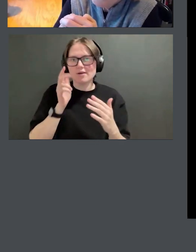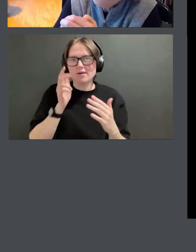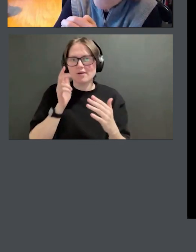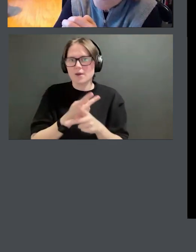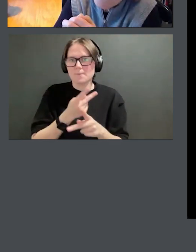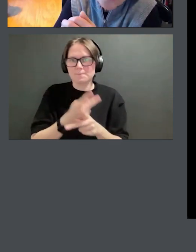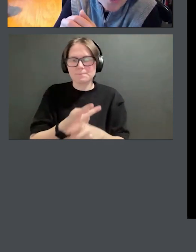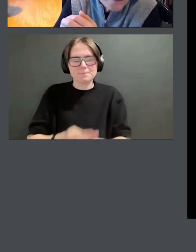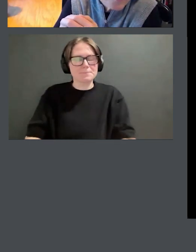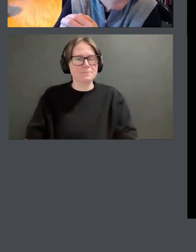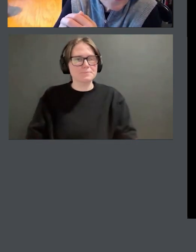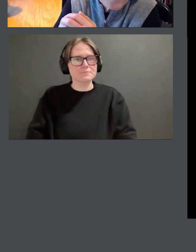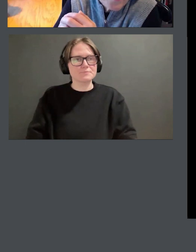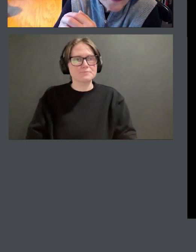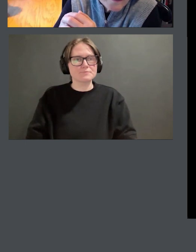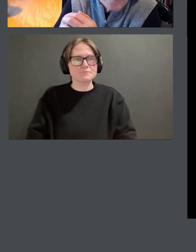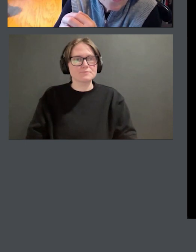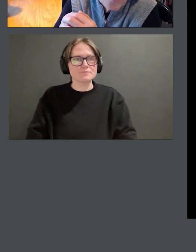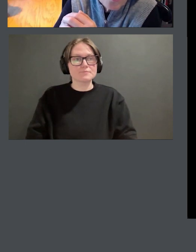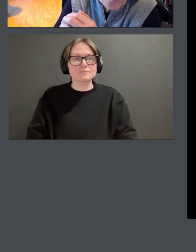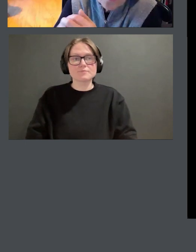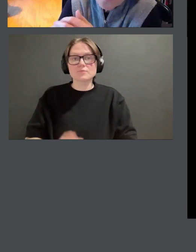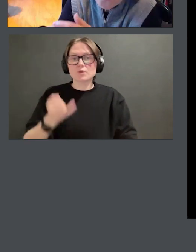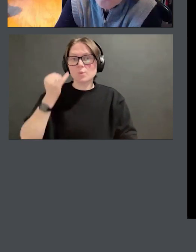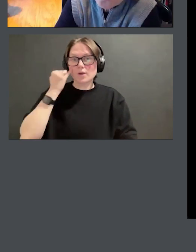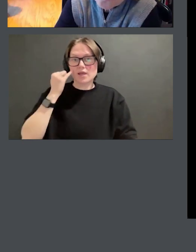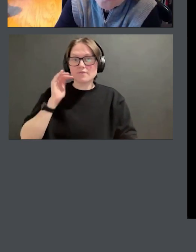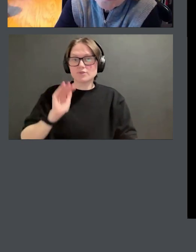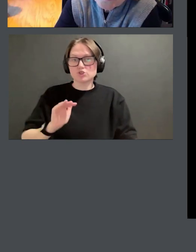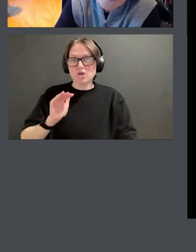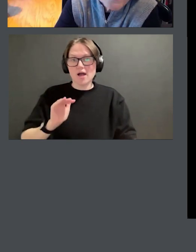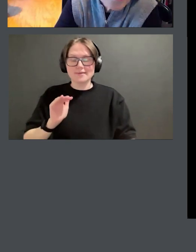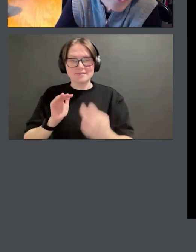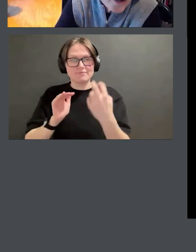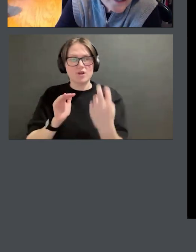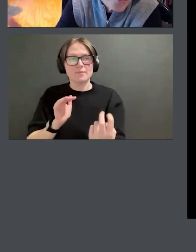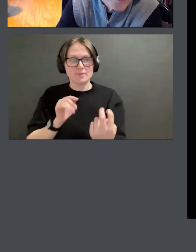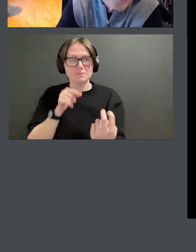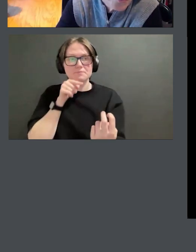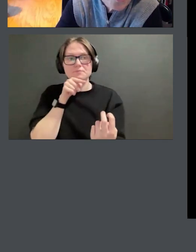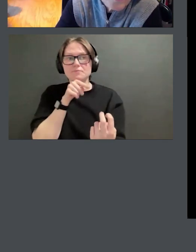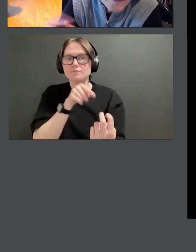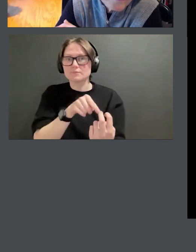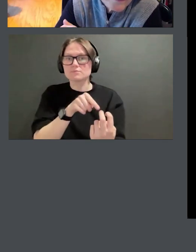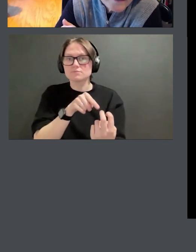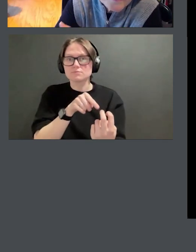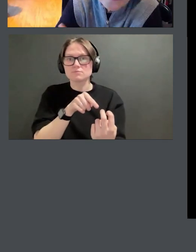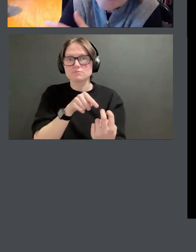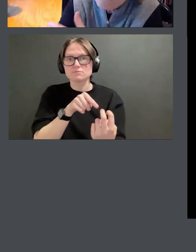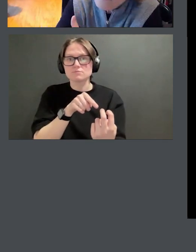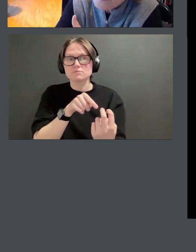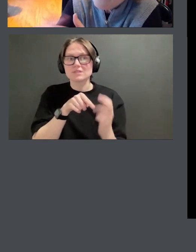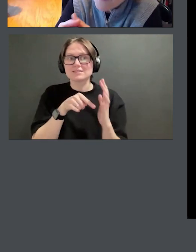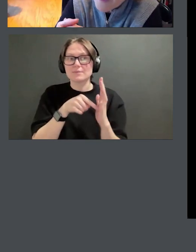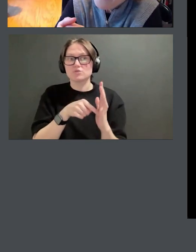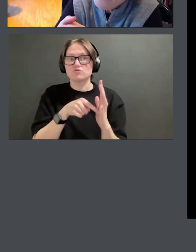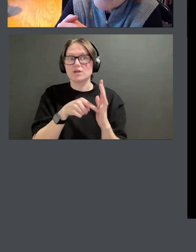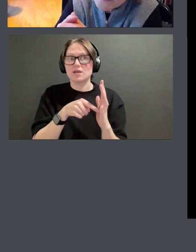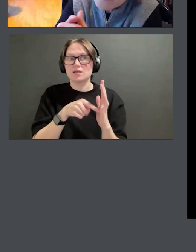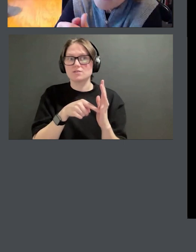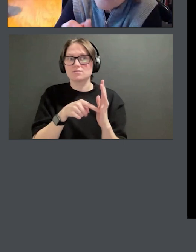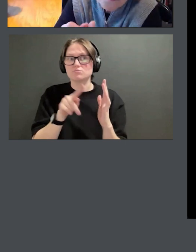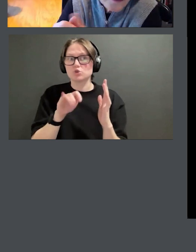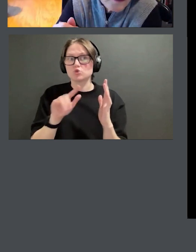So if I have a child in front of me who demonstrates on a tool like this that's valid